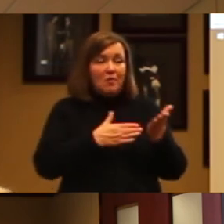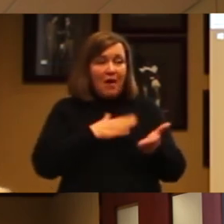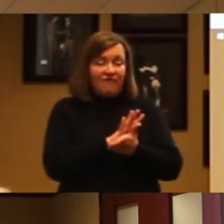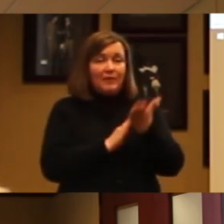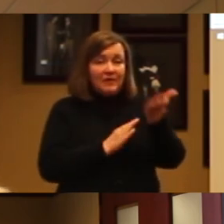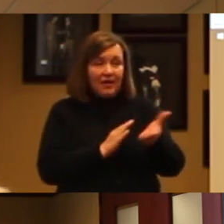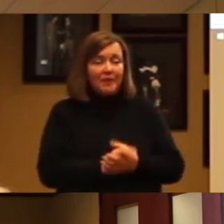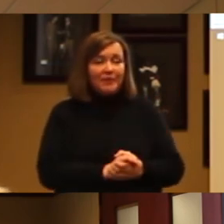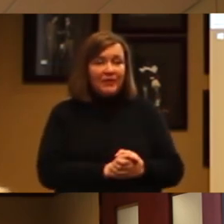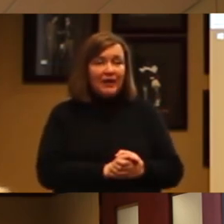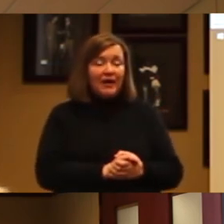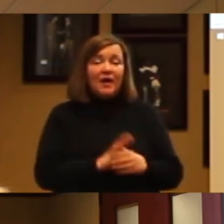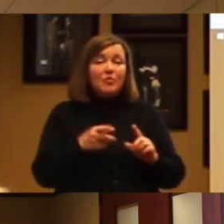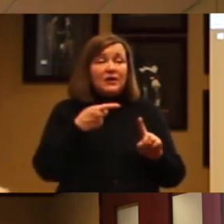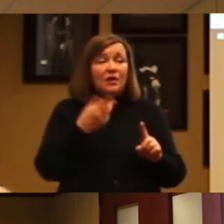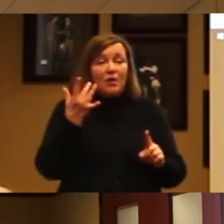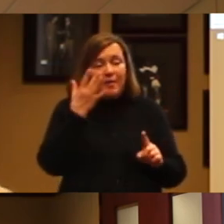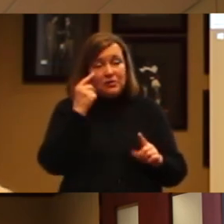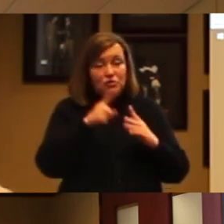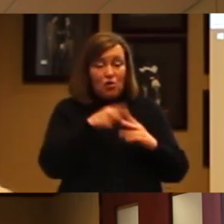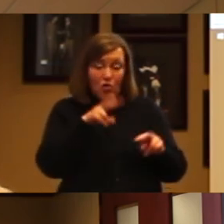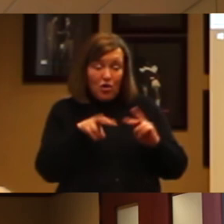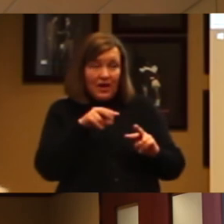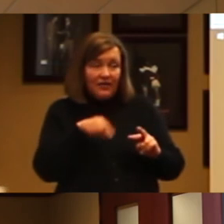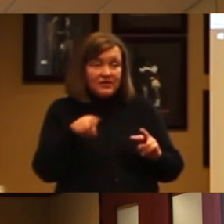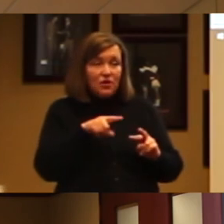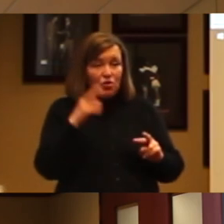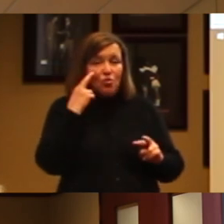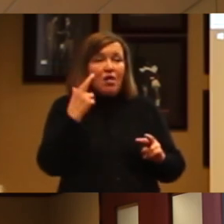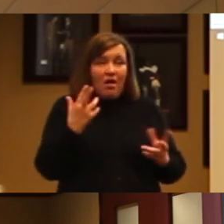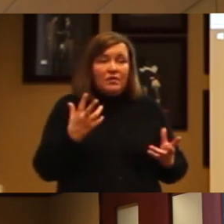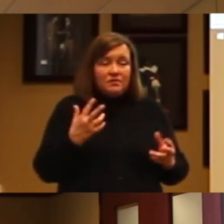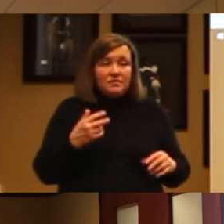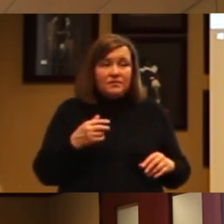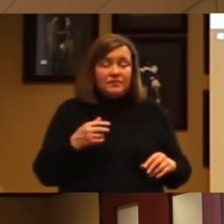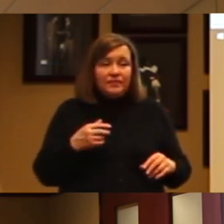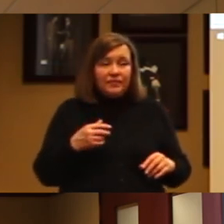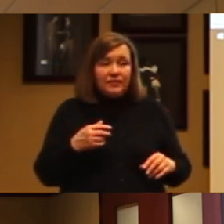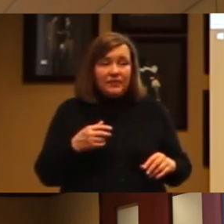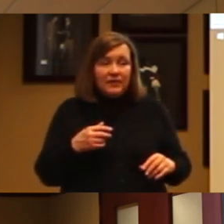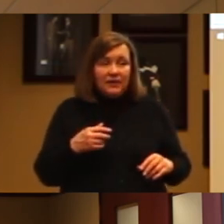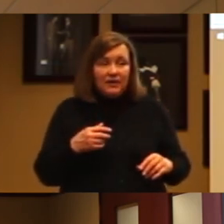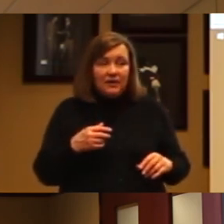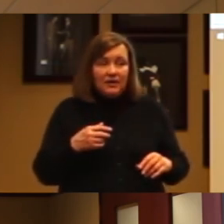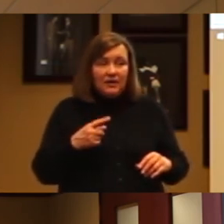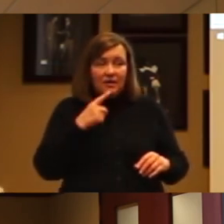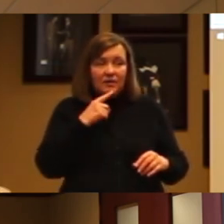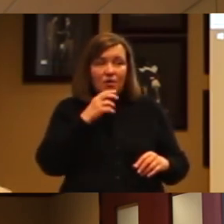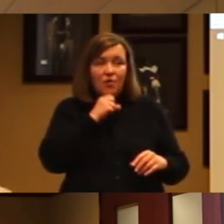there. Particularly because when you start looking at this, you realize that the old Africa is still living in this